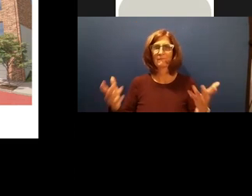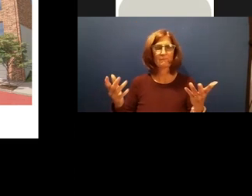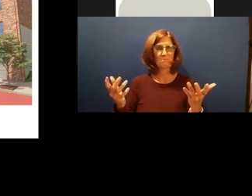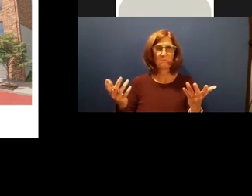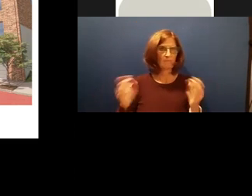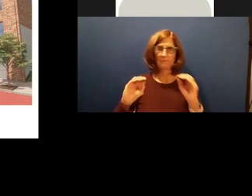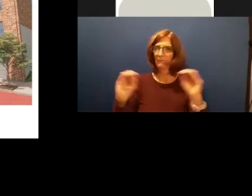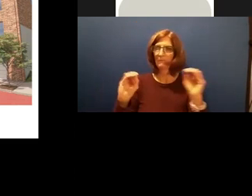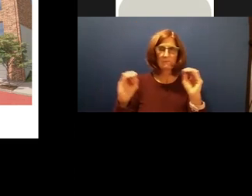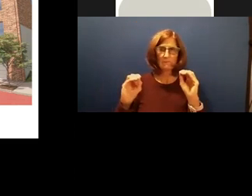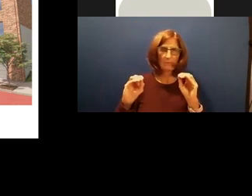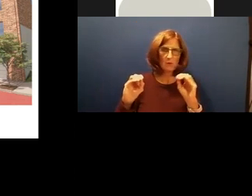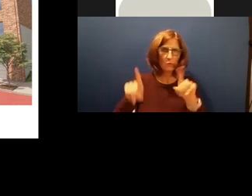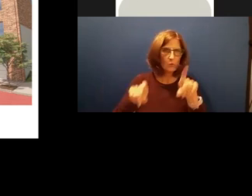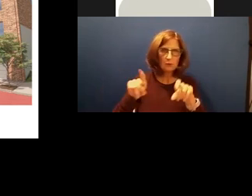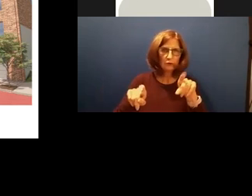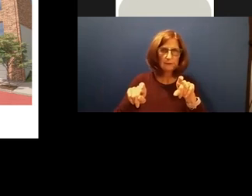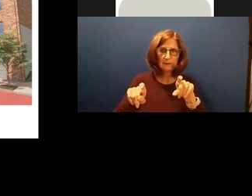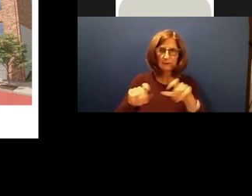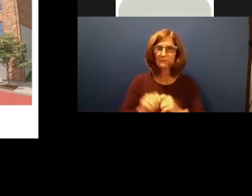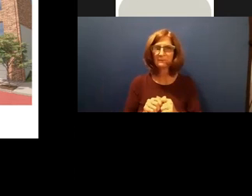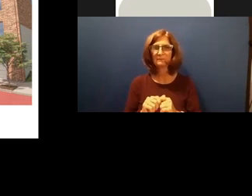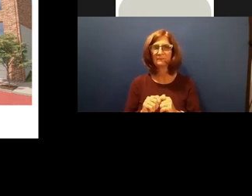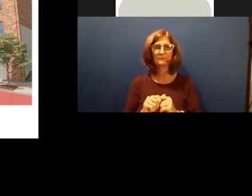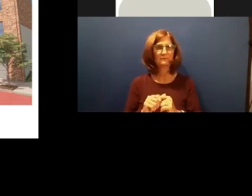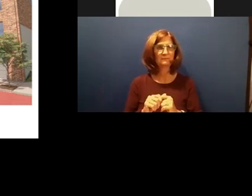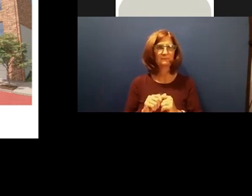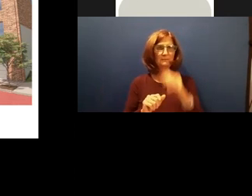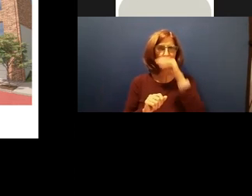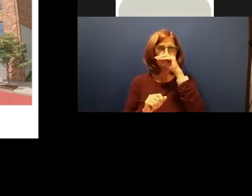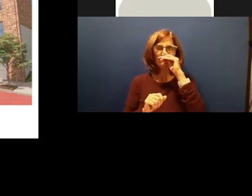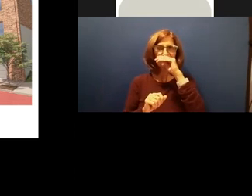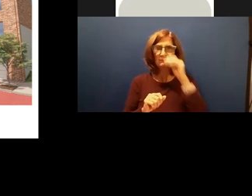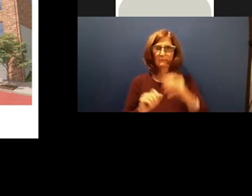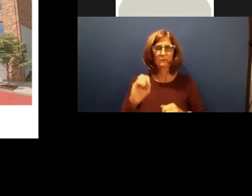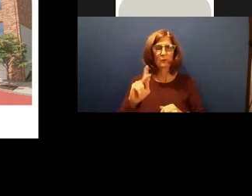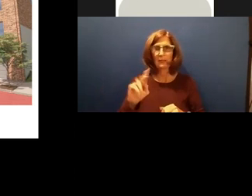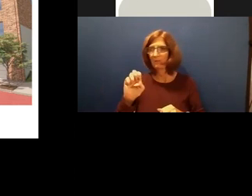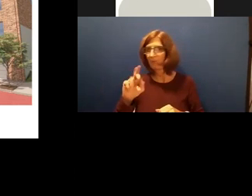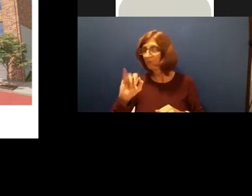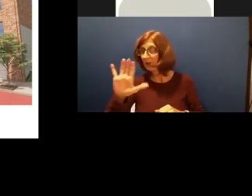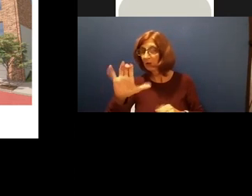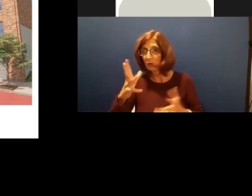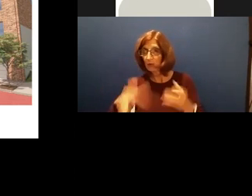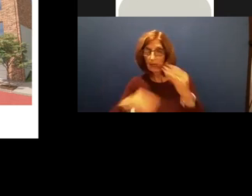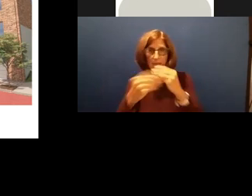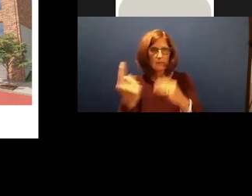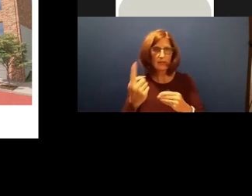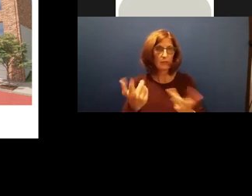No questions, and on my part at least. I don't know if Derek wants to add anything or if other members of the board